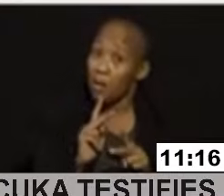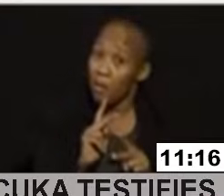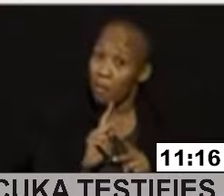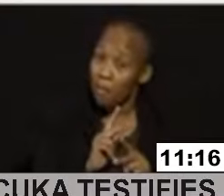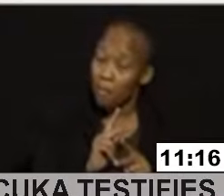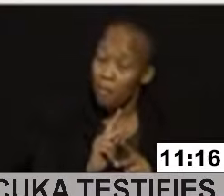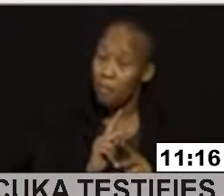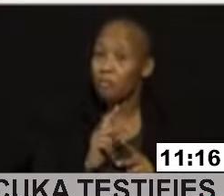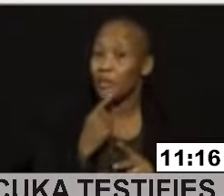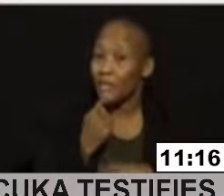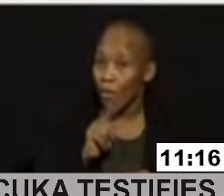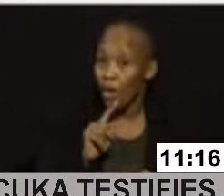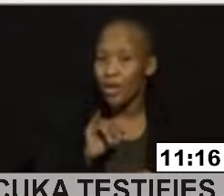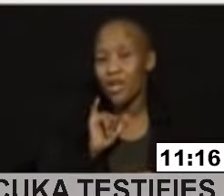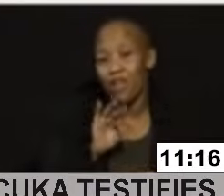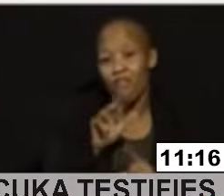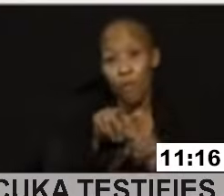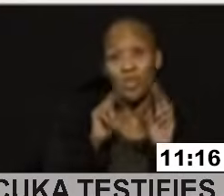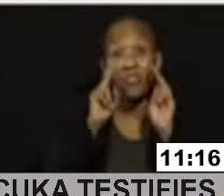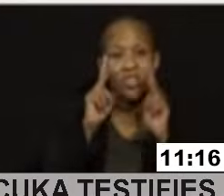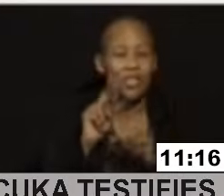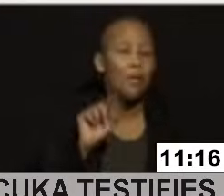And that was it. And then